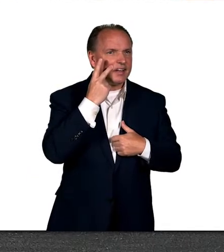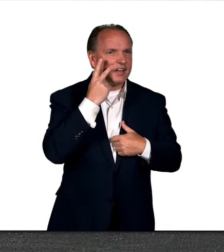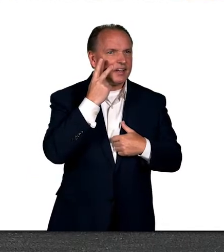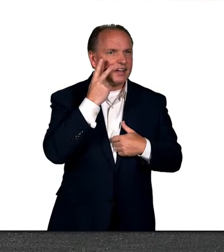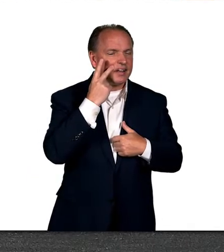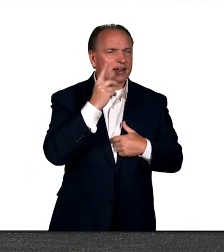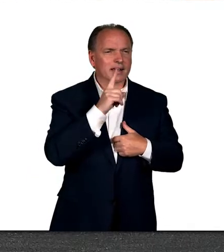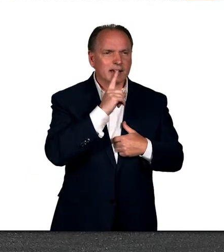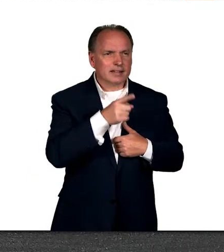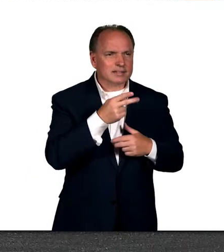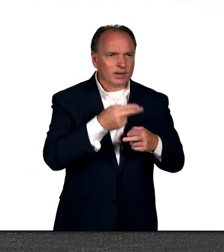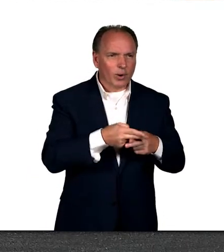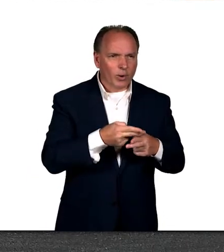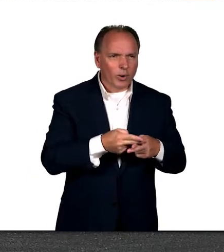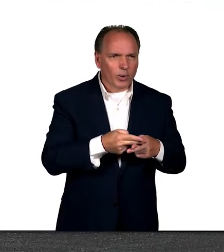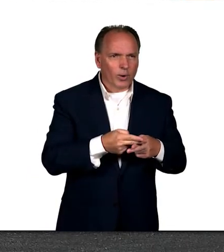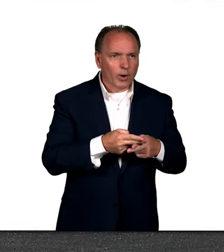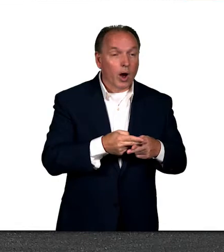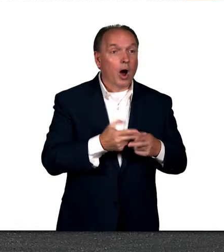It